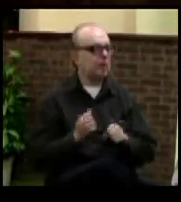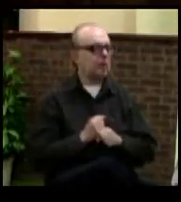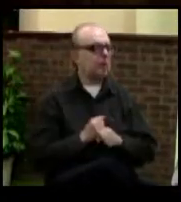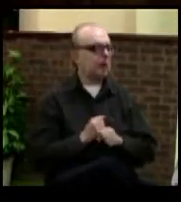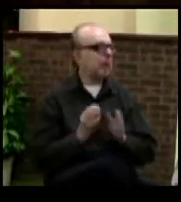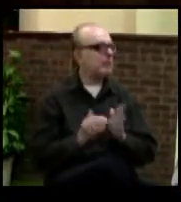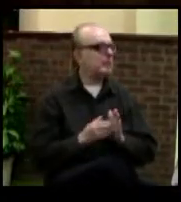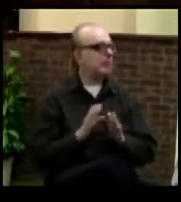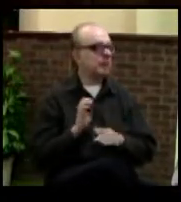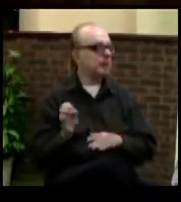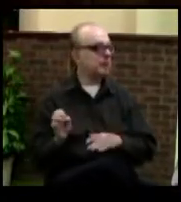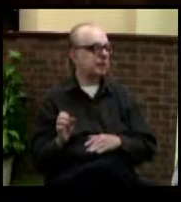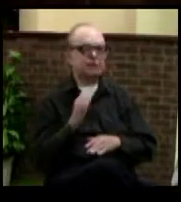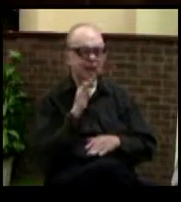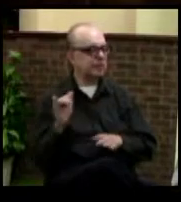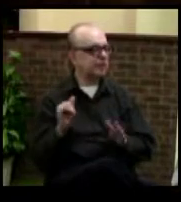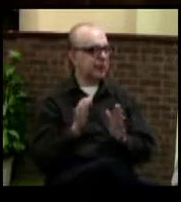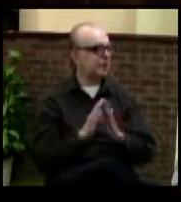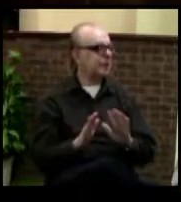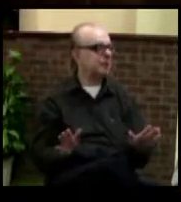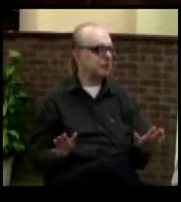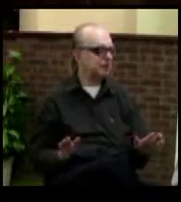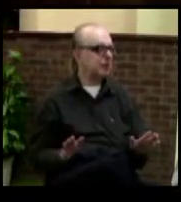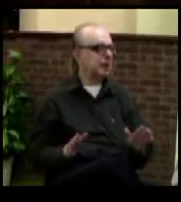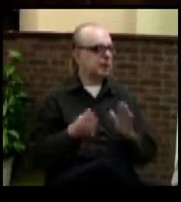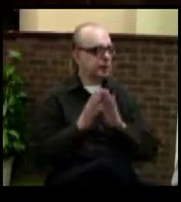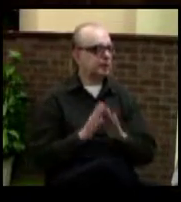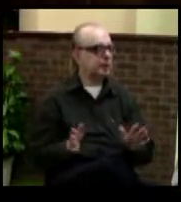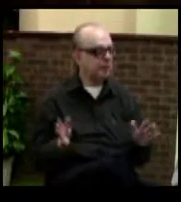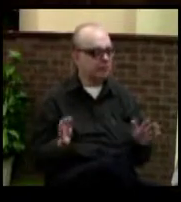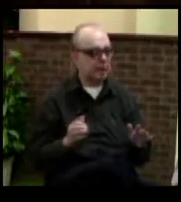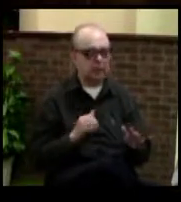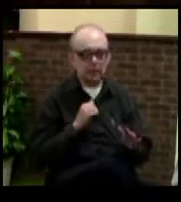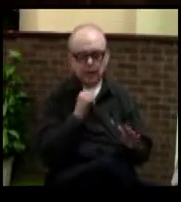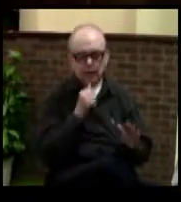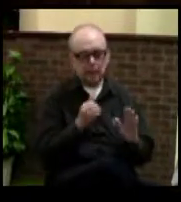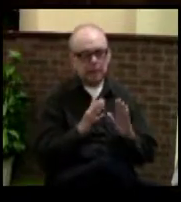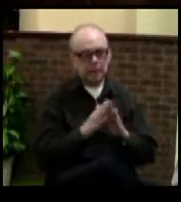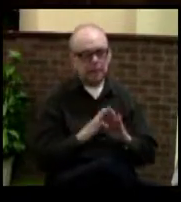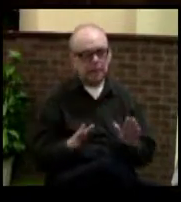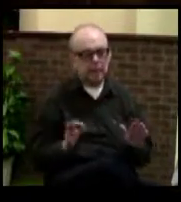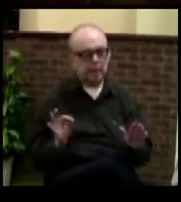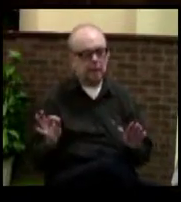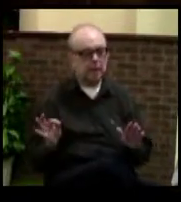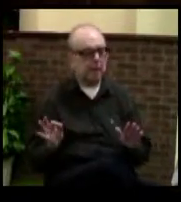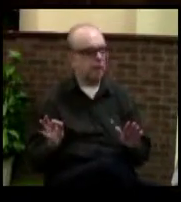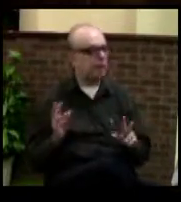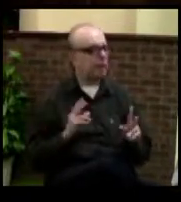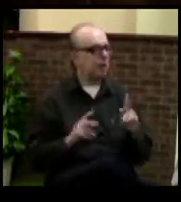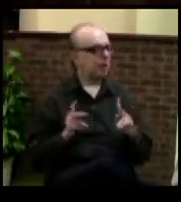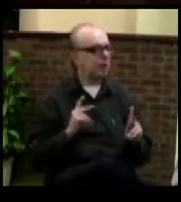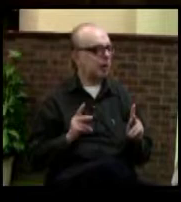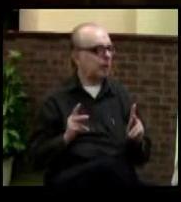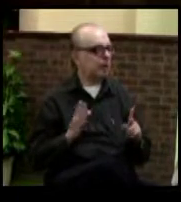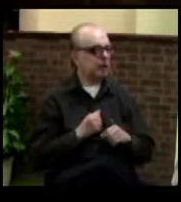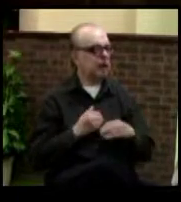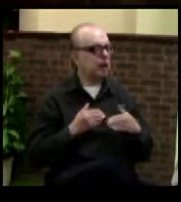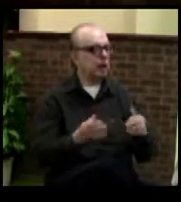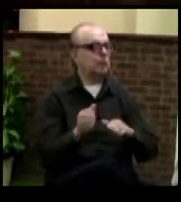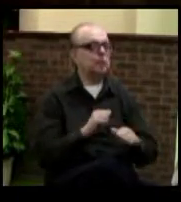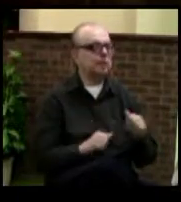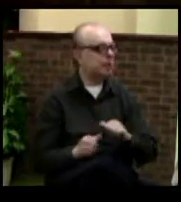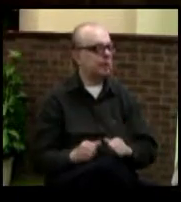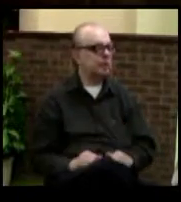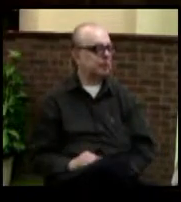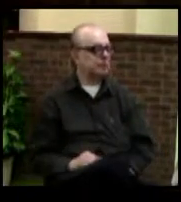get in the Middle East. The peace that he's talking about is not the peace of people getting along with each